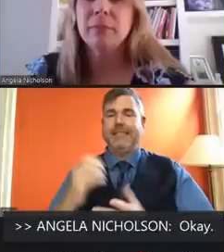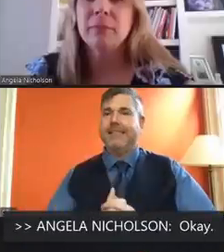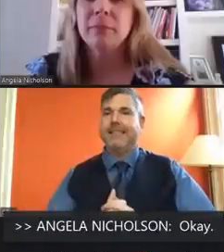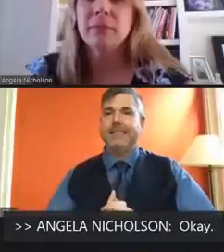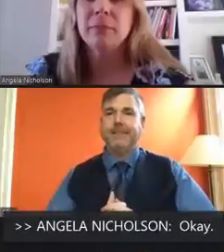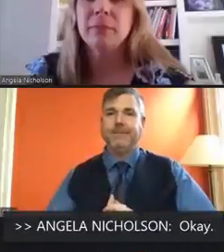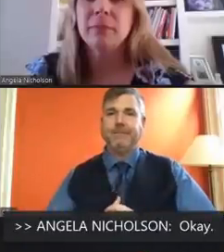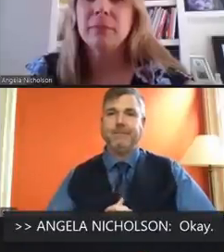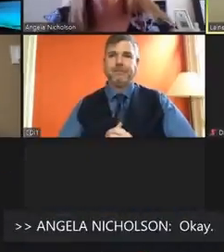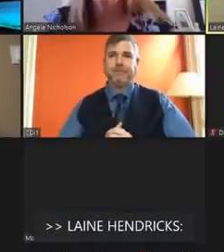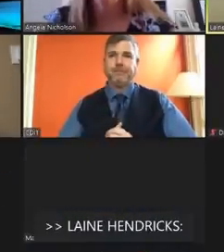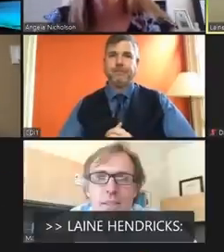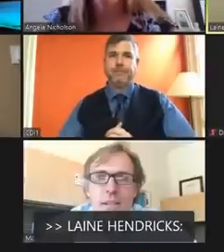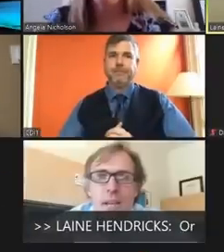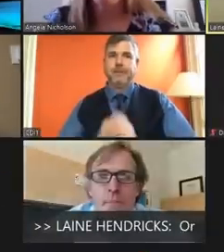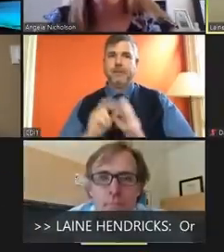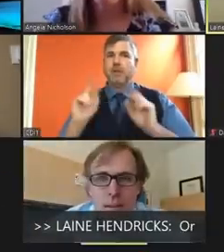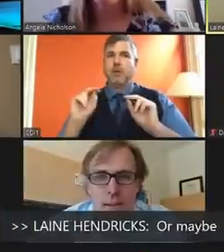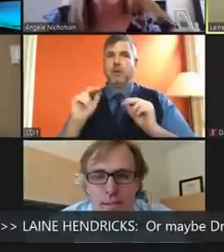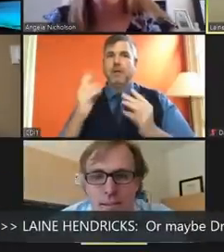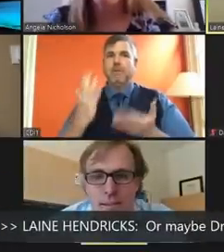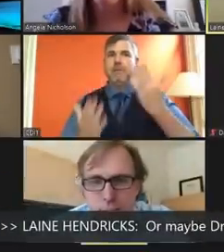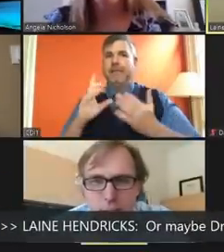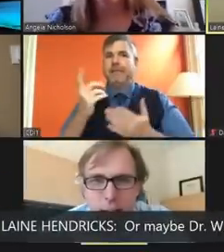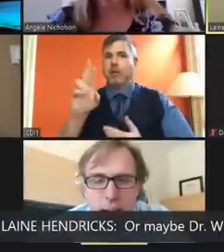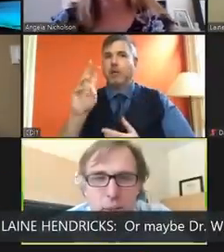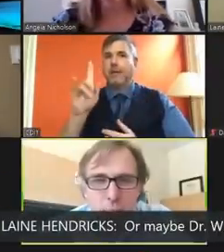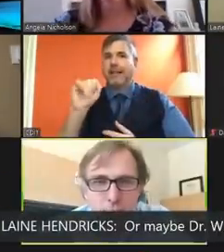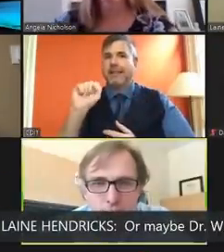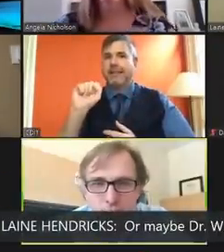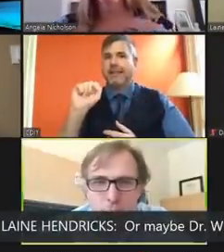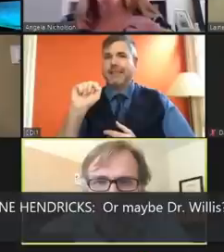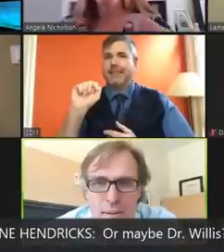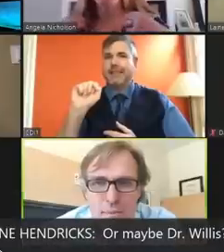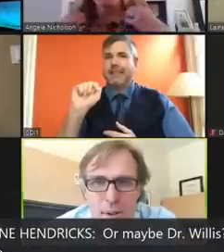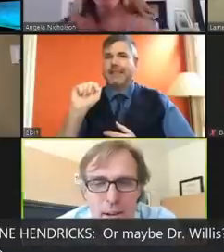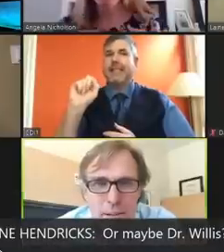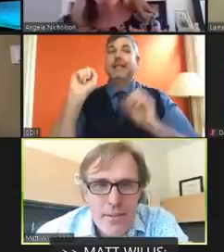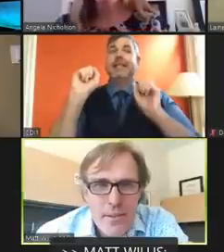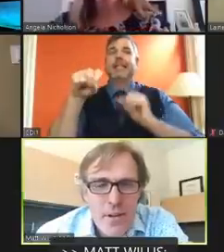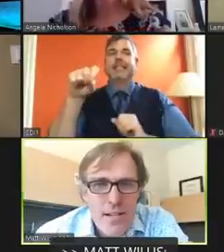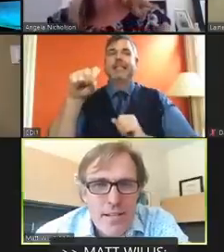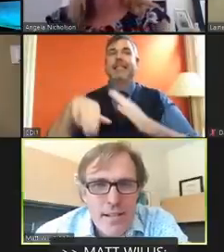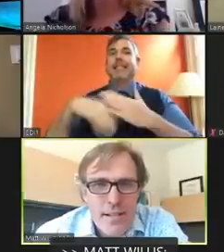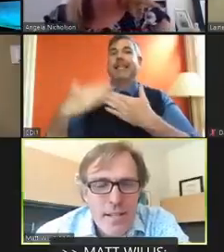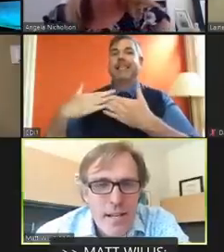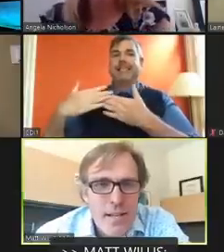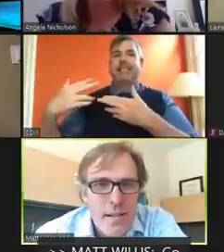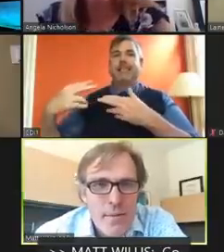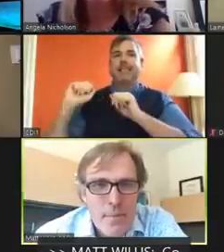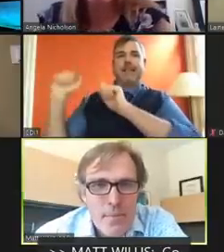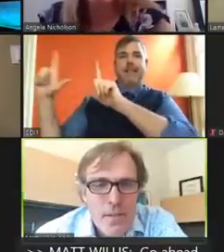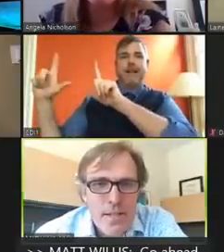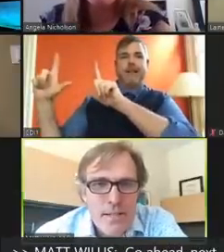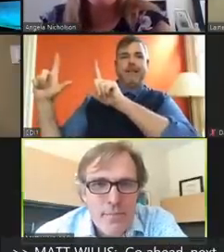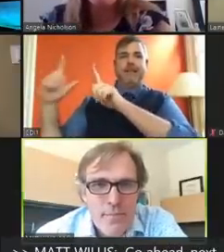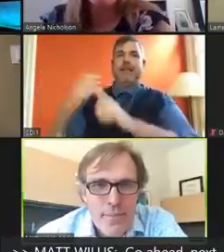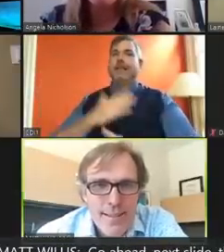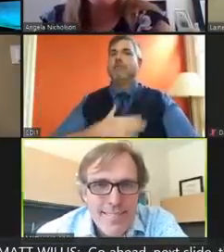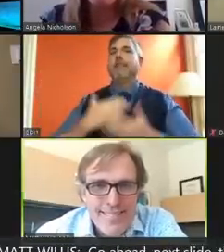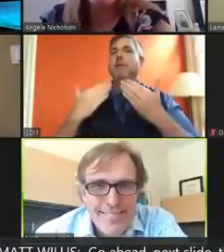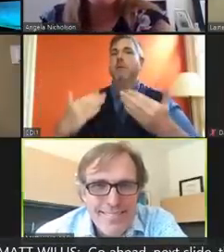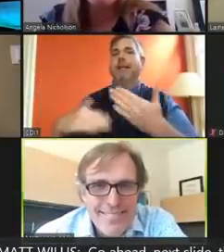Or maybe Dr. Willis, maybe we have a connection. Next slide. I think it's my go ahead. Next slide there,